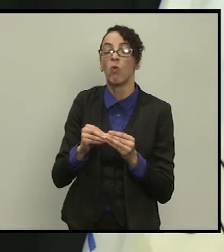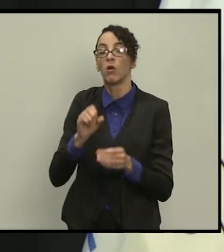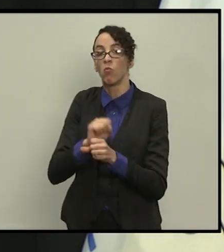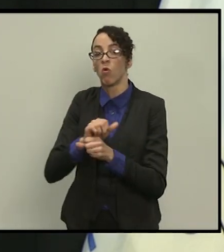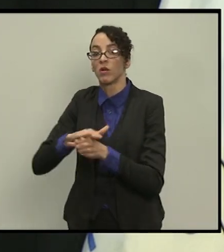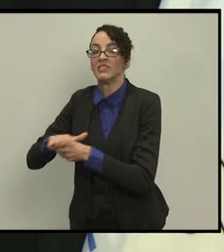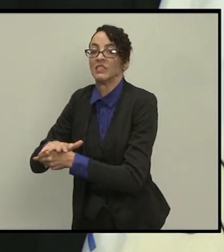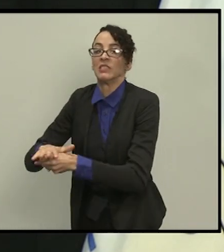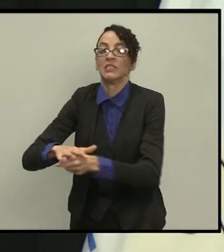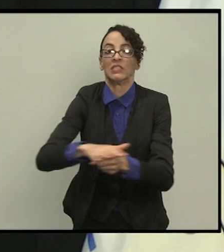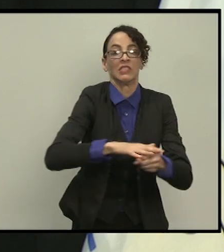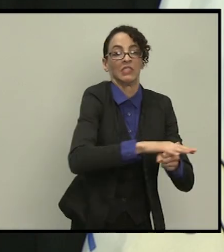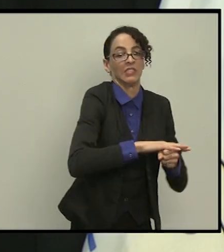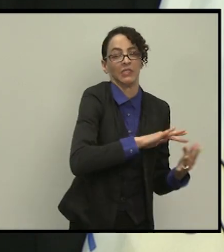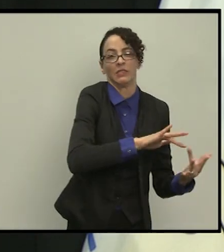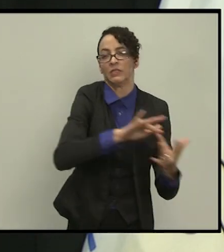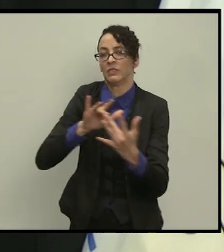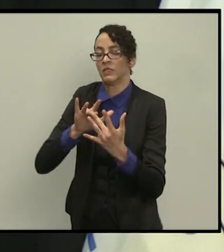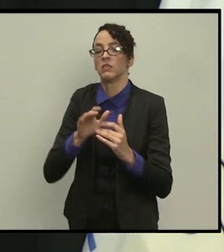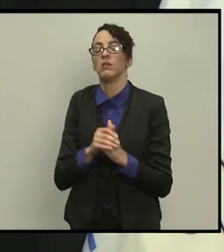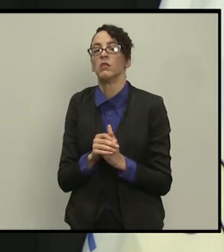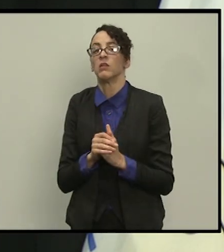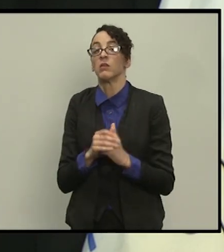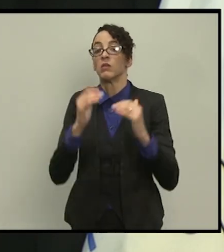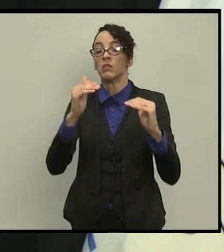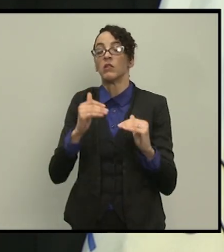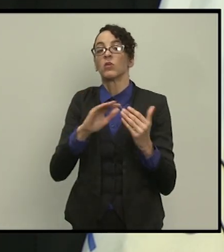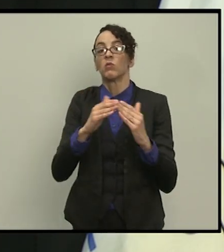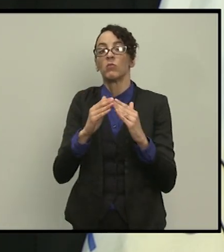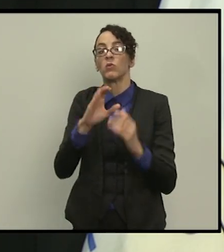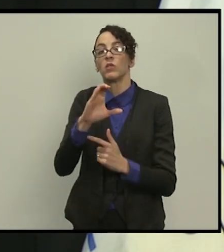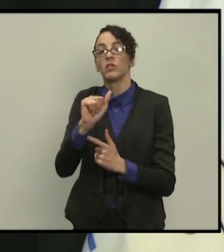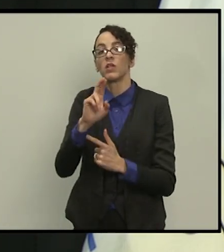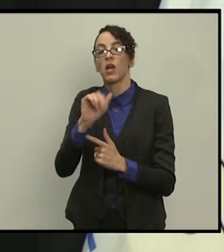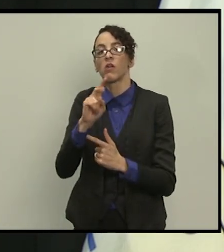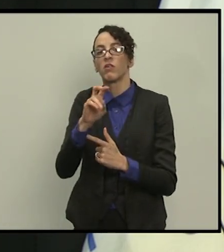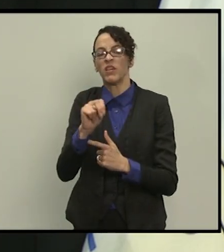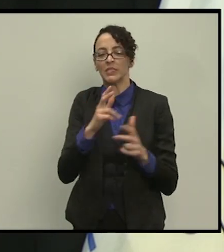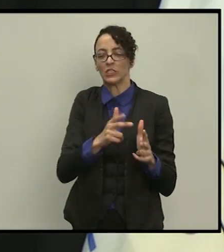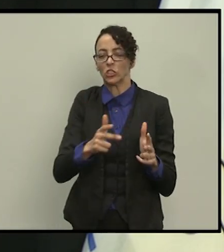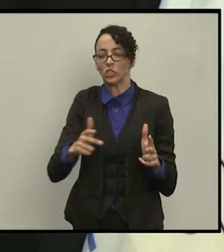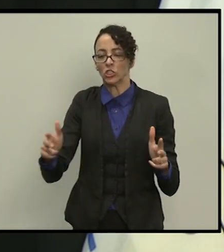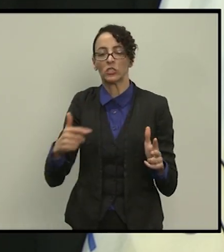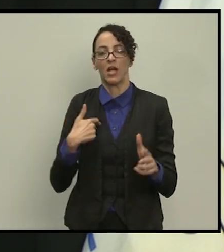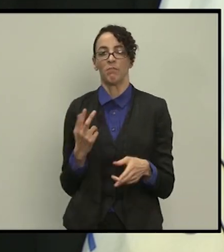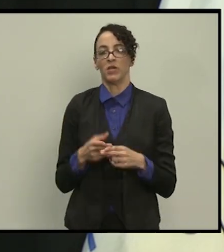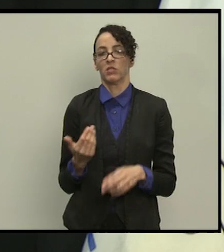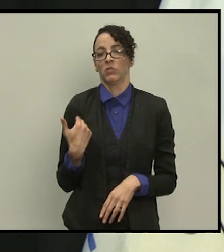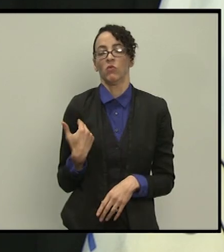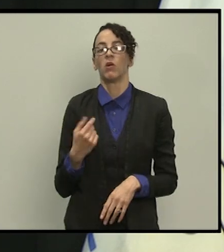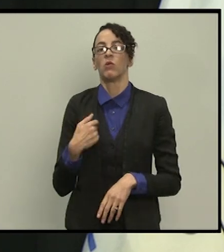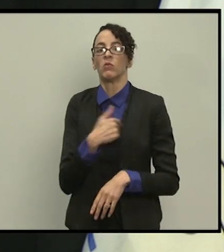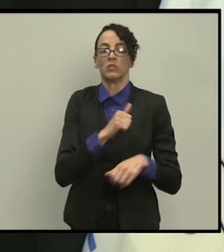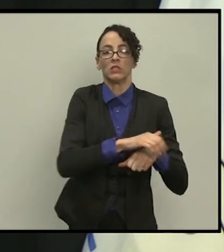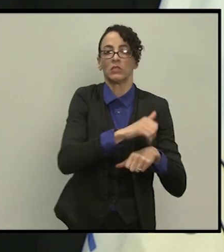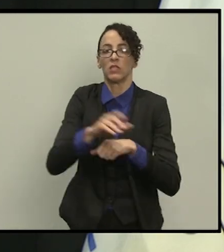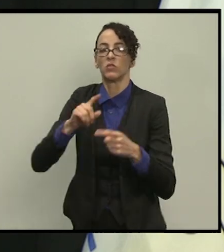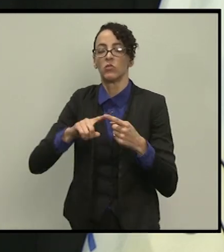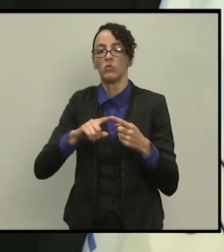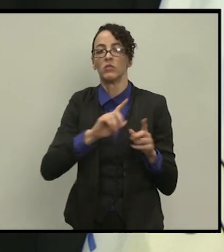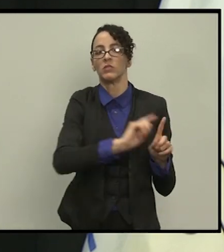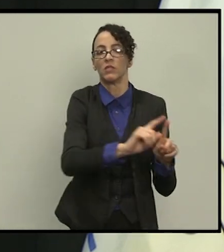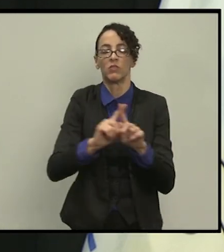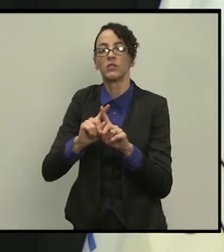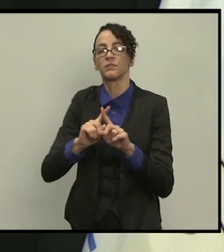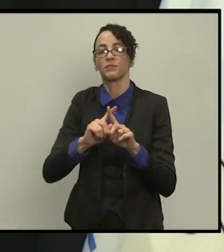Organizing a community caravan, as I mentioned earlier, where we are working with the police department, the faith-based groups, and our local community stakeholders to make